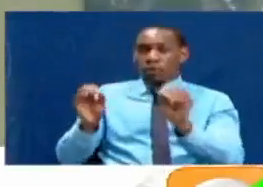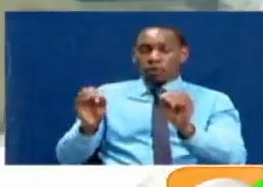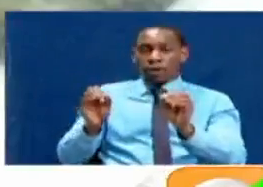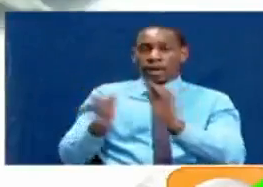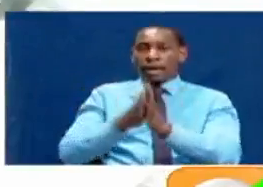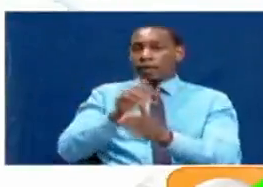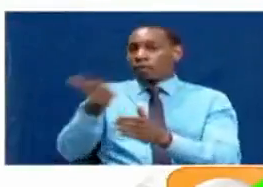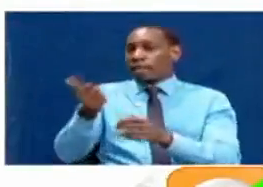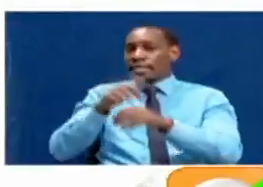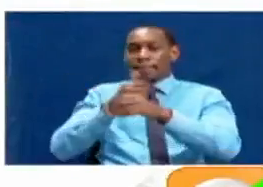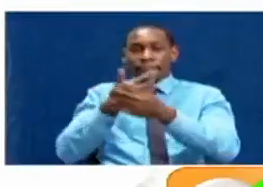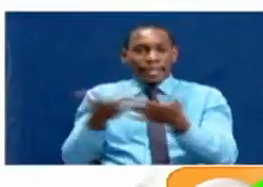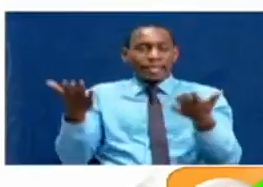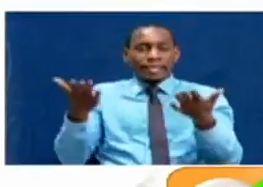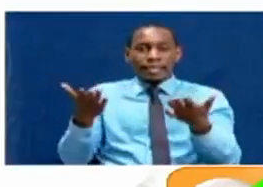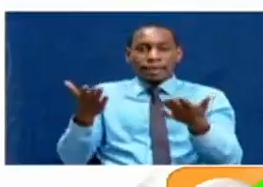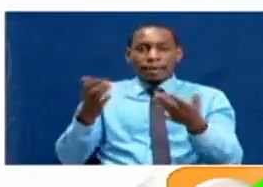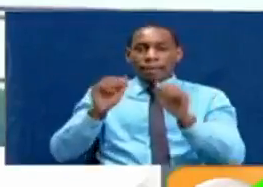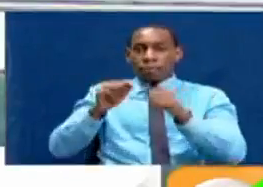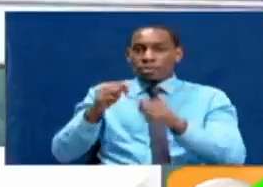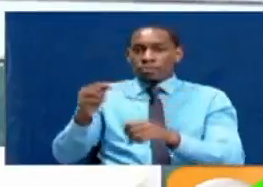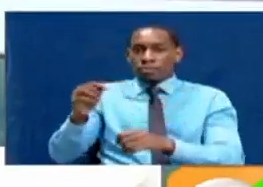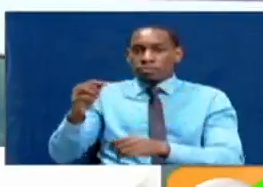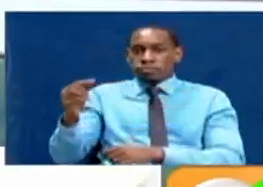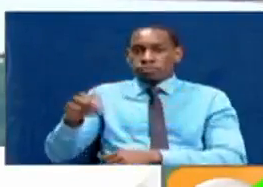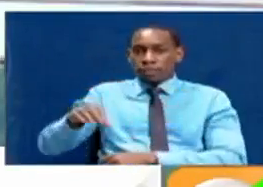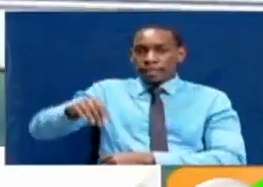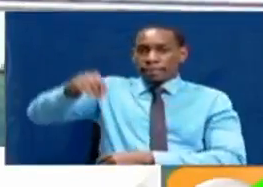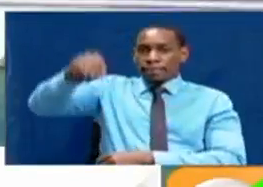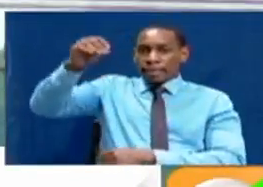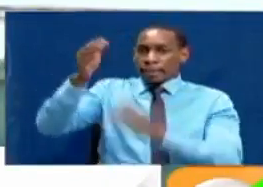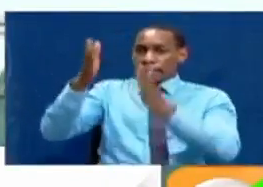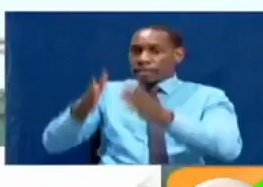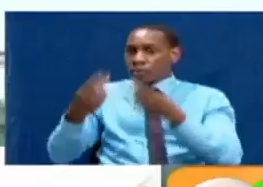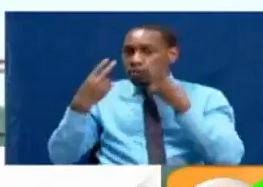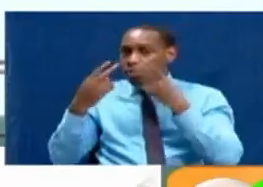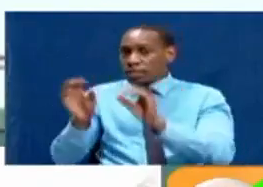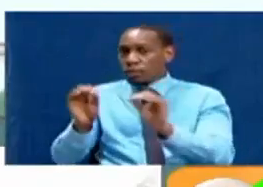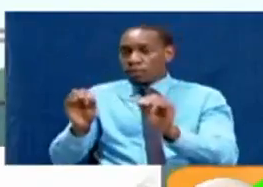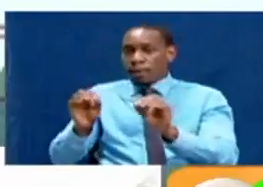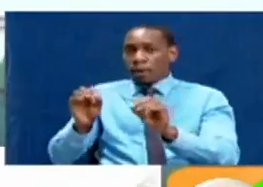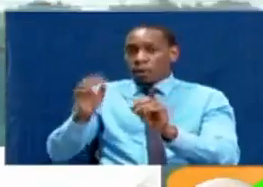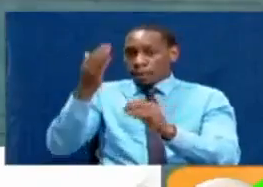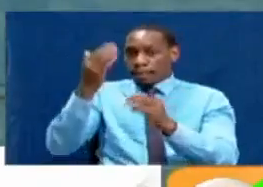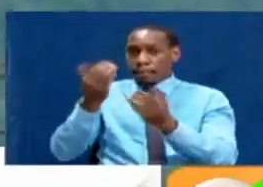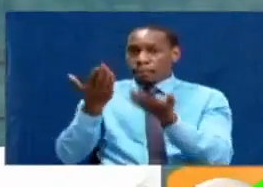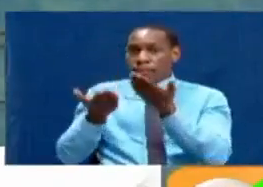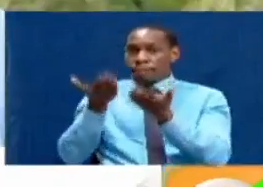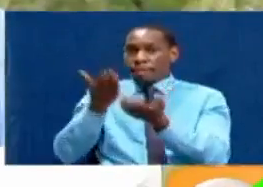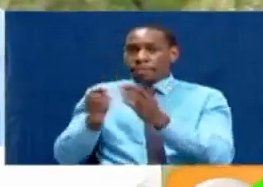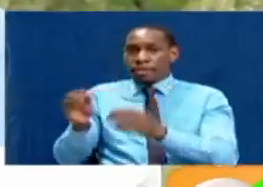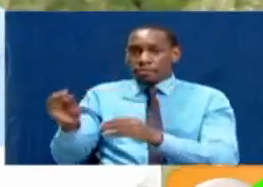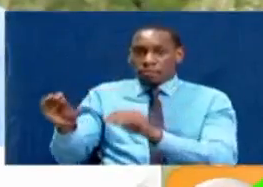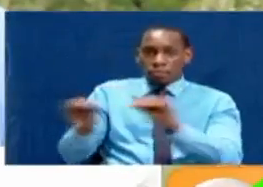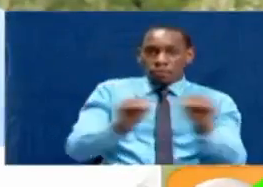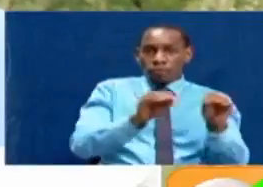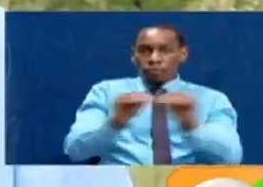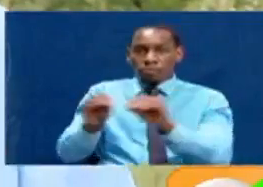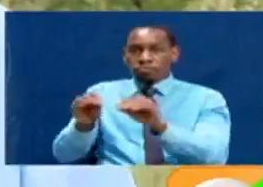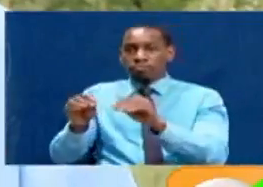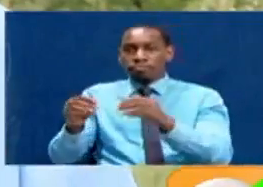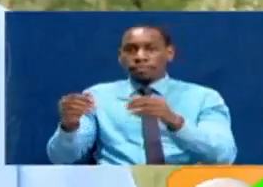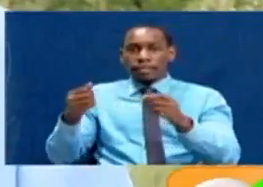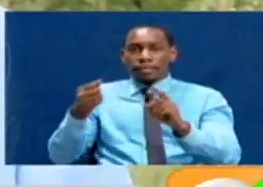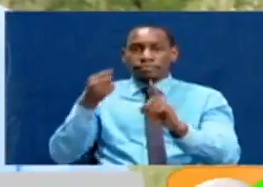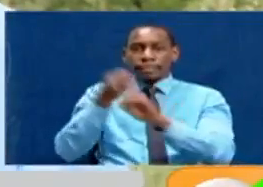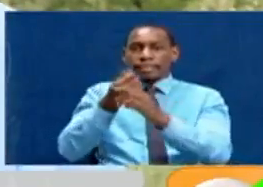there's no one time you will lift a person and you're not seeing where he is. Because he can swing and can hit some obstacles